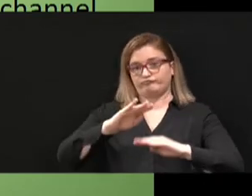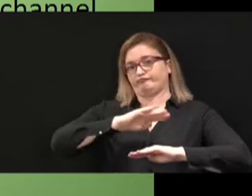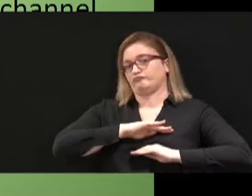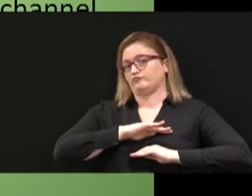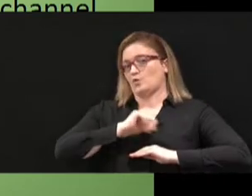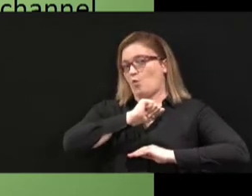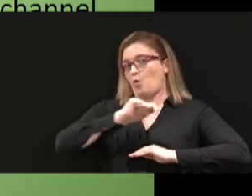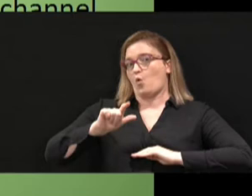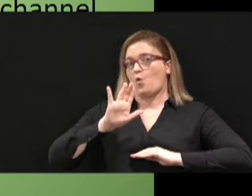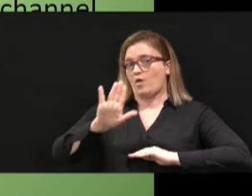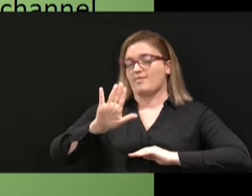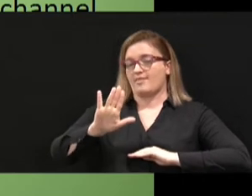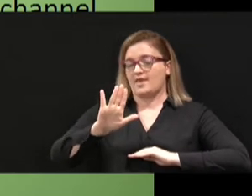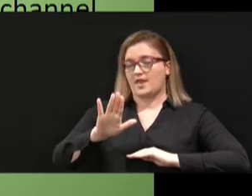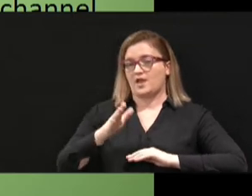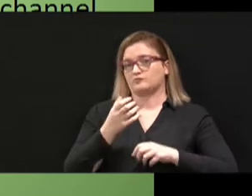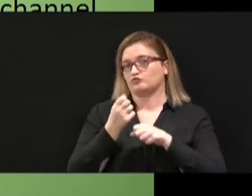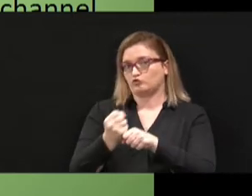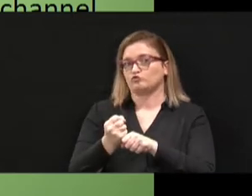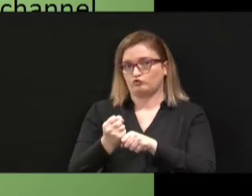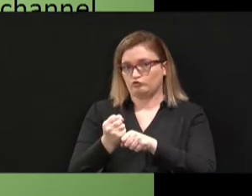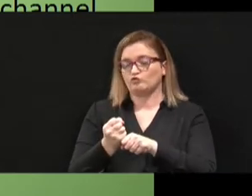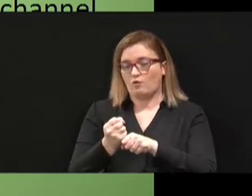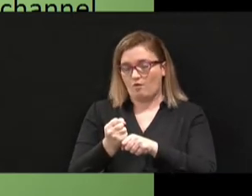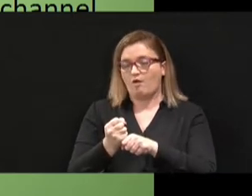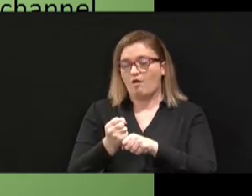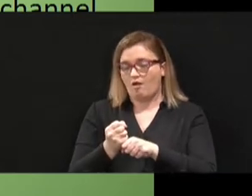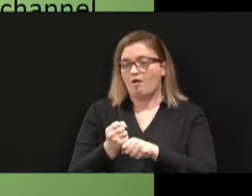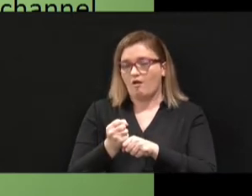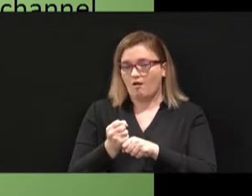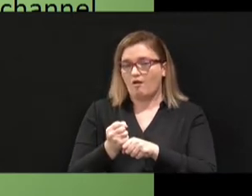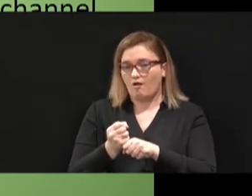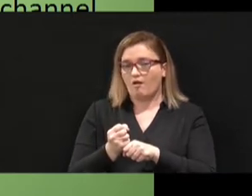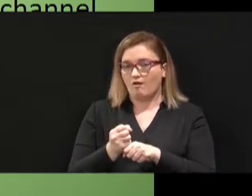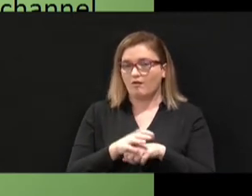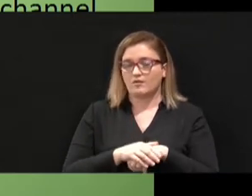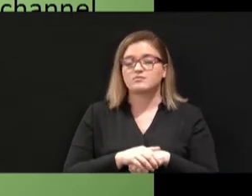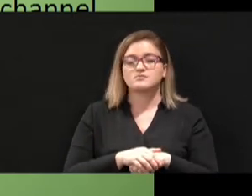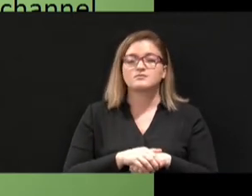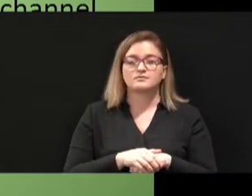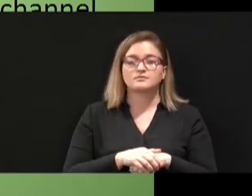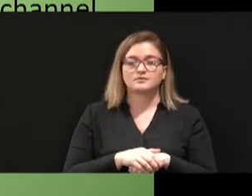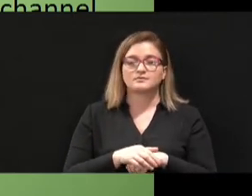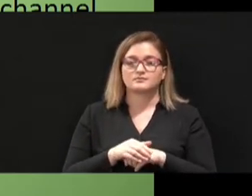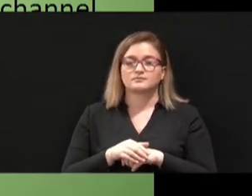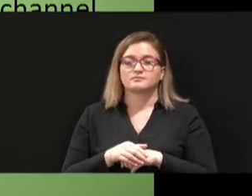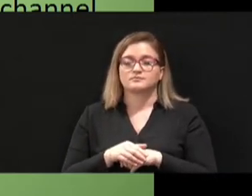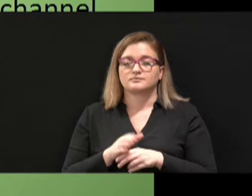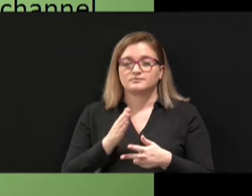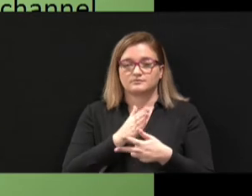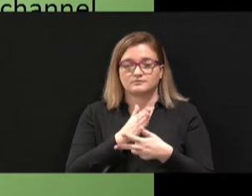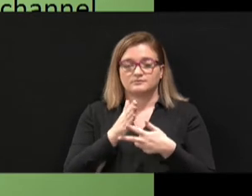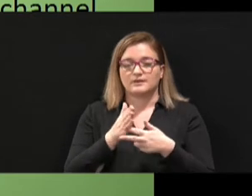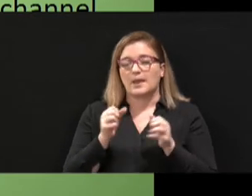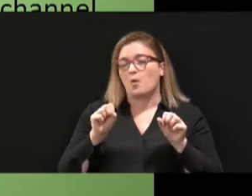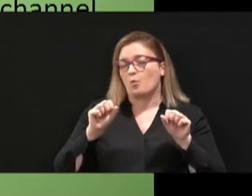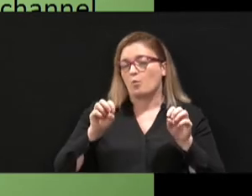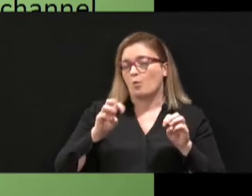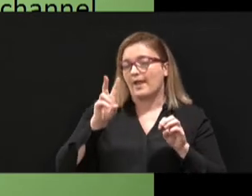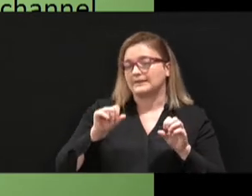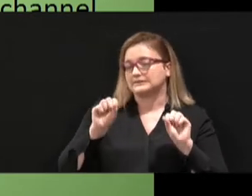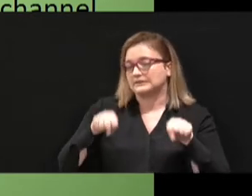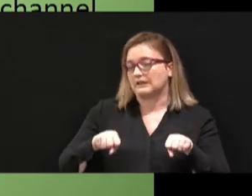everybody's stronger suit, because they're all going to have one of those, and then we're building and strengthening their